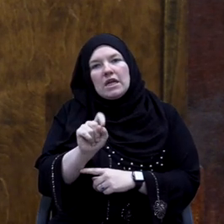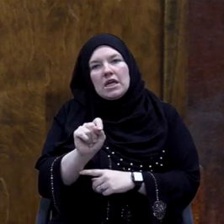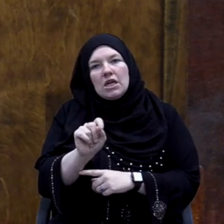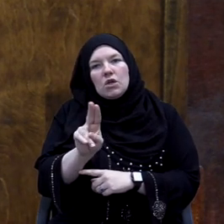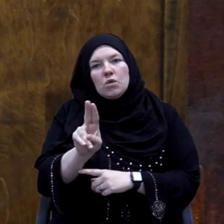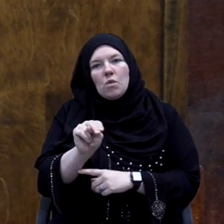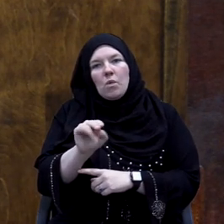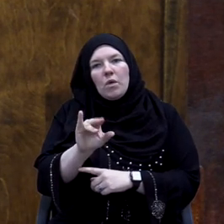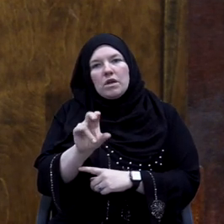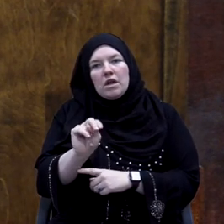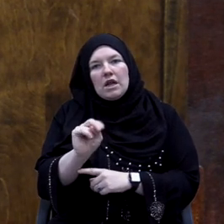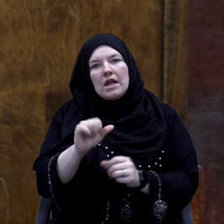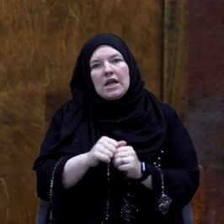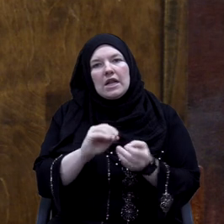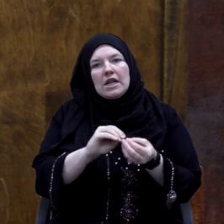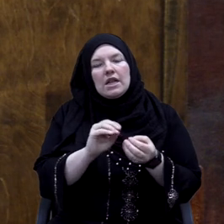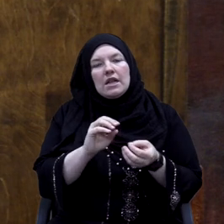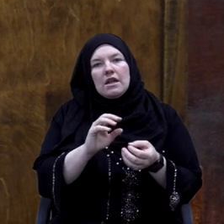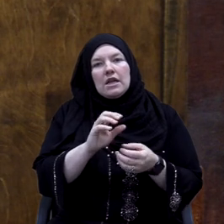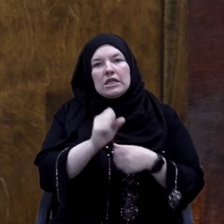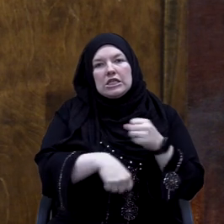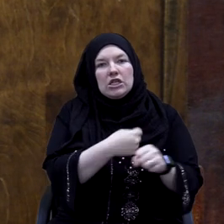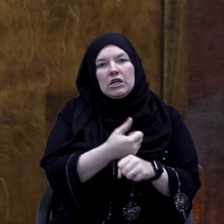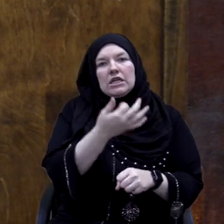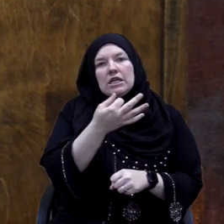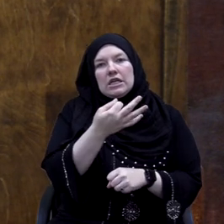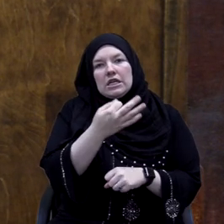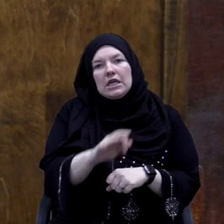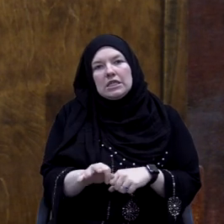in 1979 and 80s,